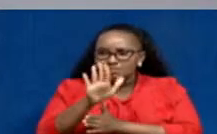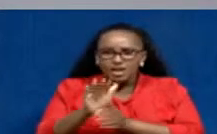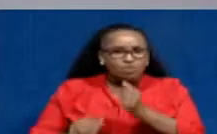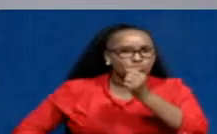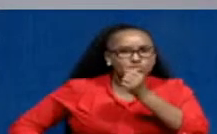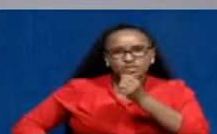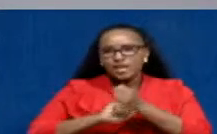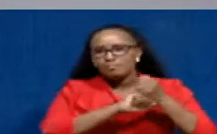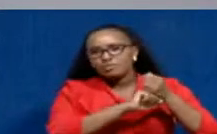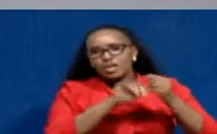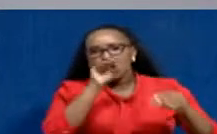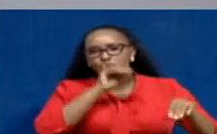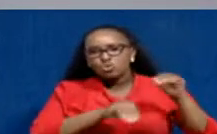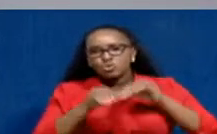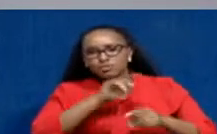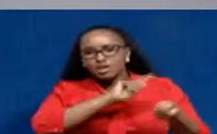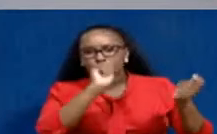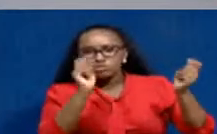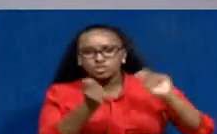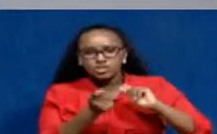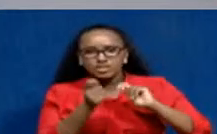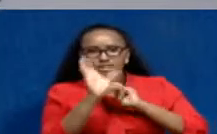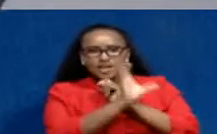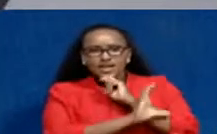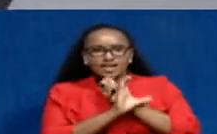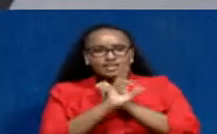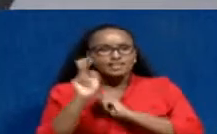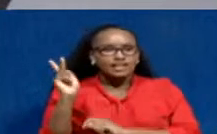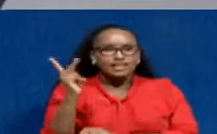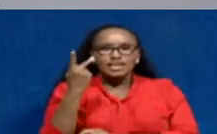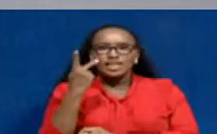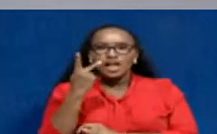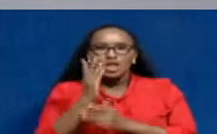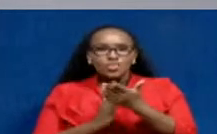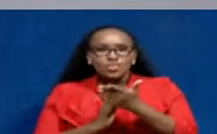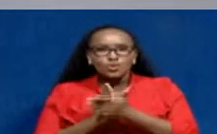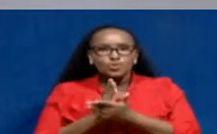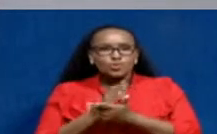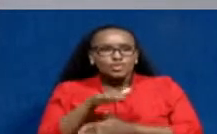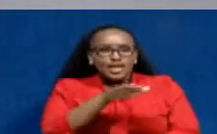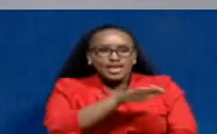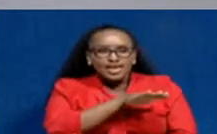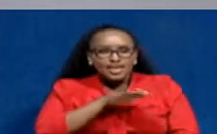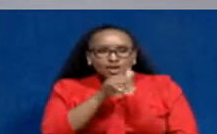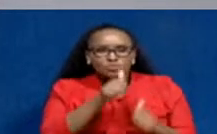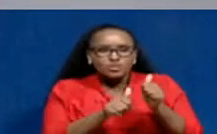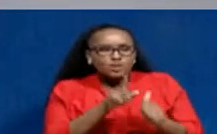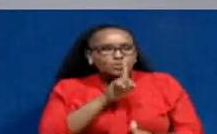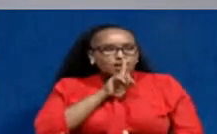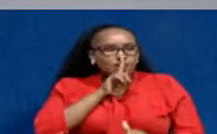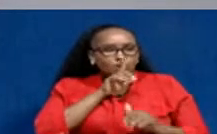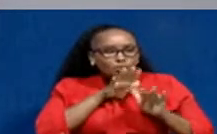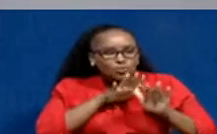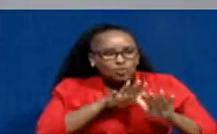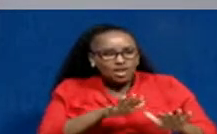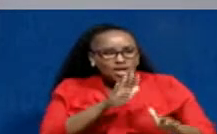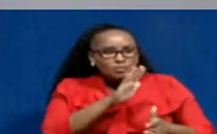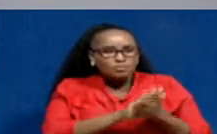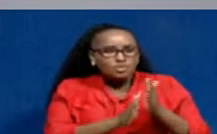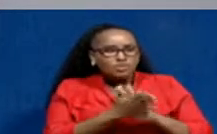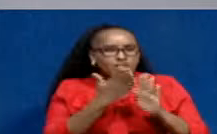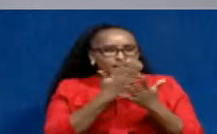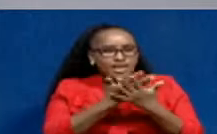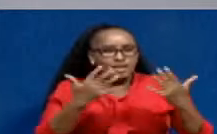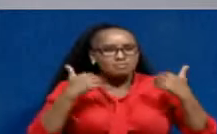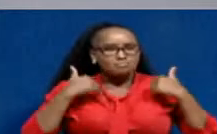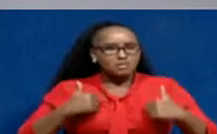contribute to transform our country, Kenya, in his quiet and secluded space with no one